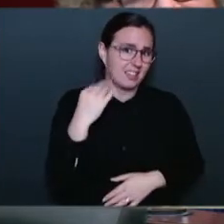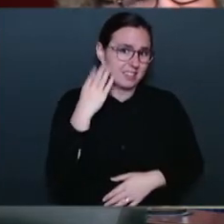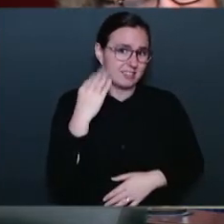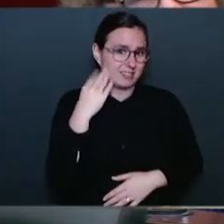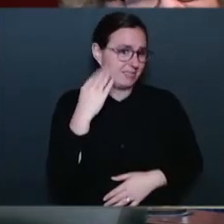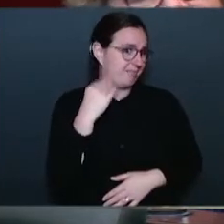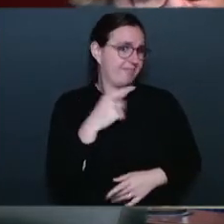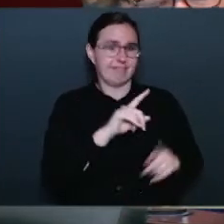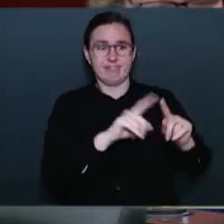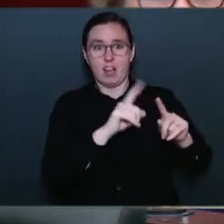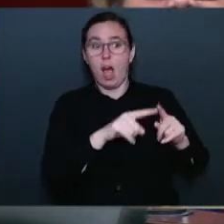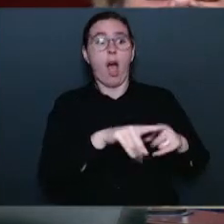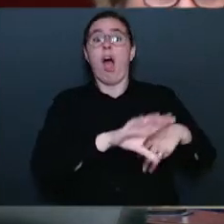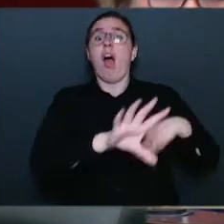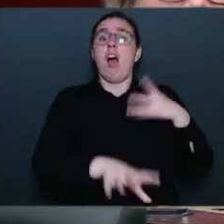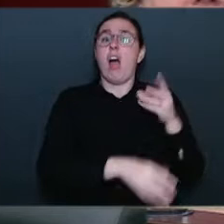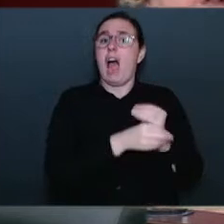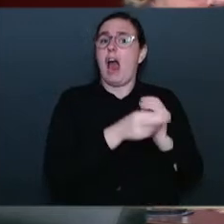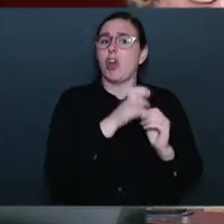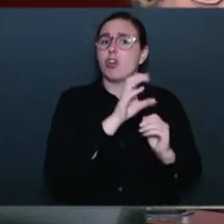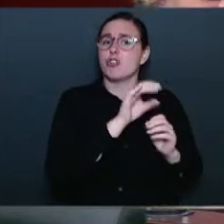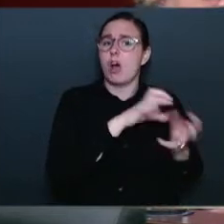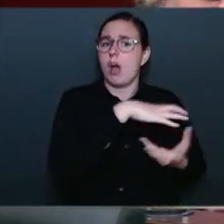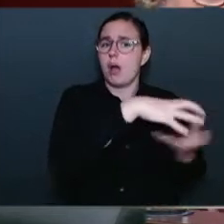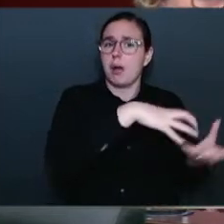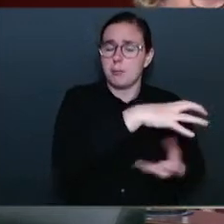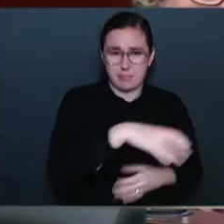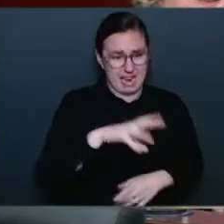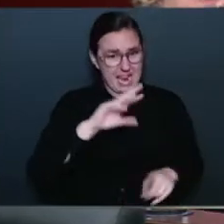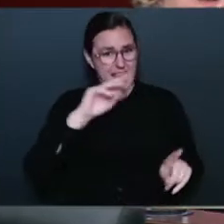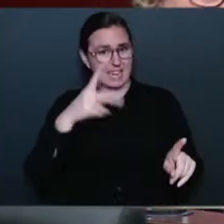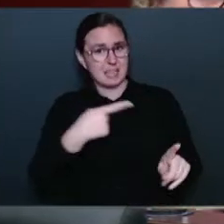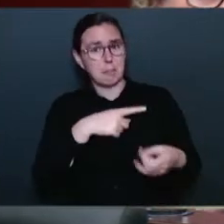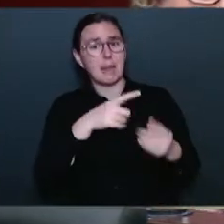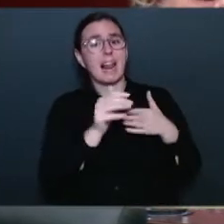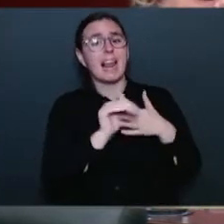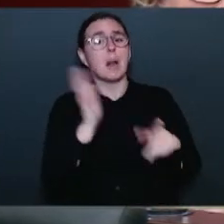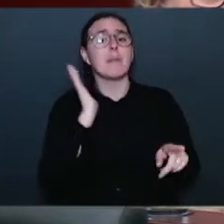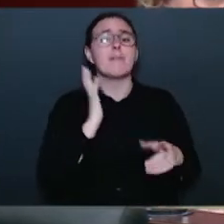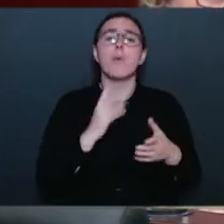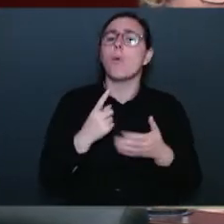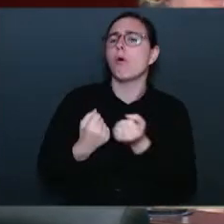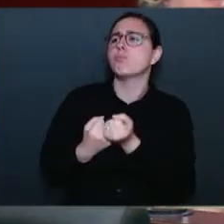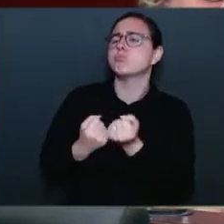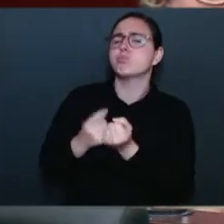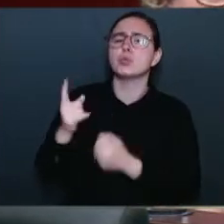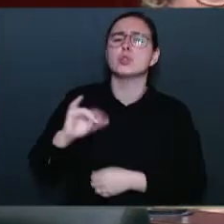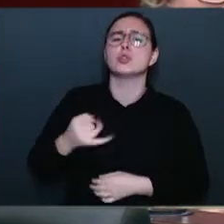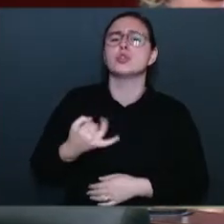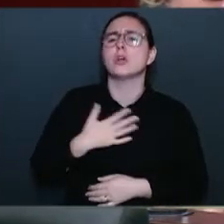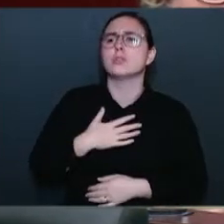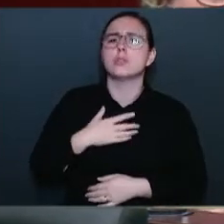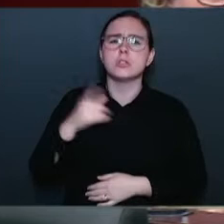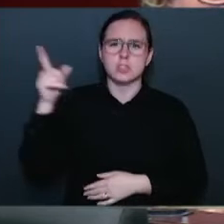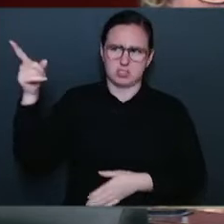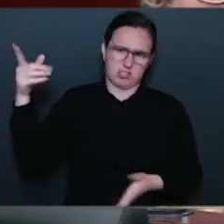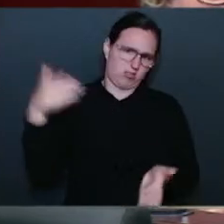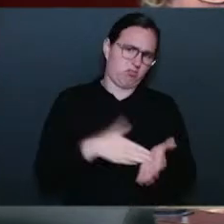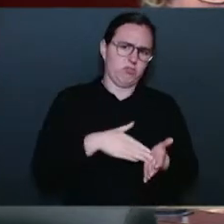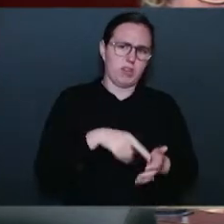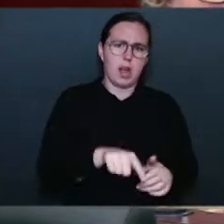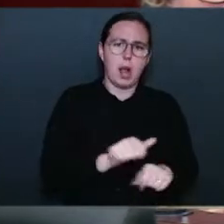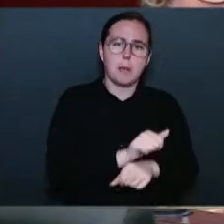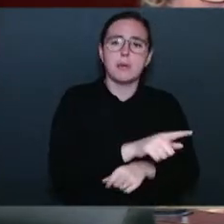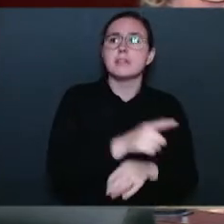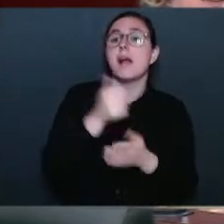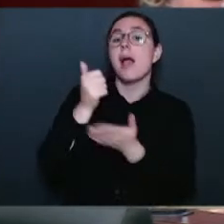sided with the Trudeau government with it is his hostility towards Alberta she helped Trudeau cancel the northern Gateway and energy East pipelines and did